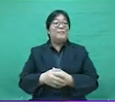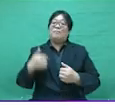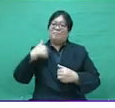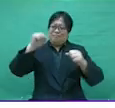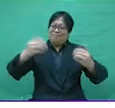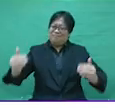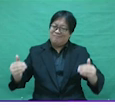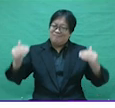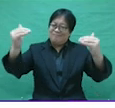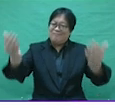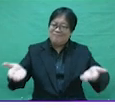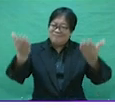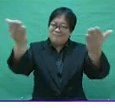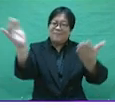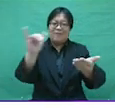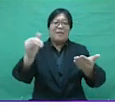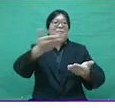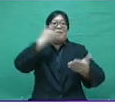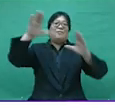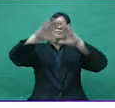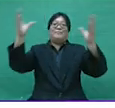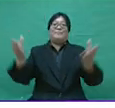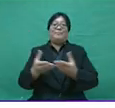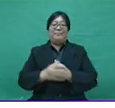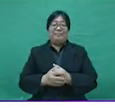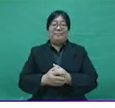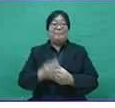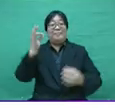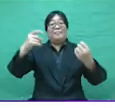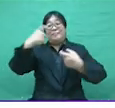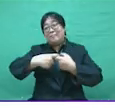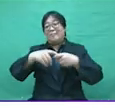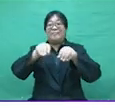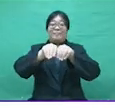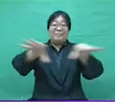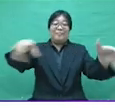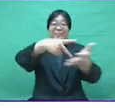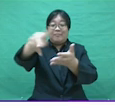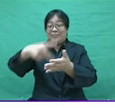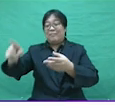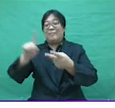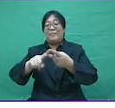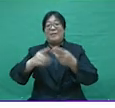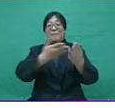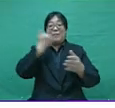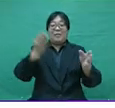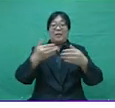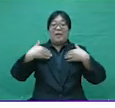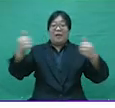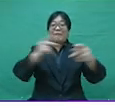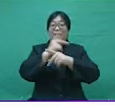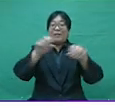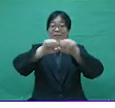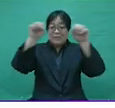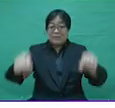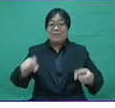it forward even in a better world. If it is regarding coverage, if it is a better healthcare